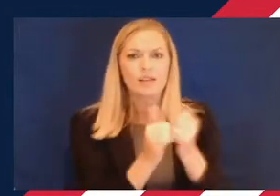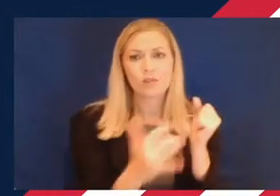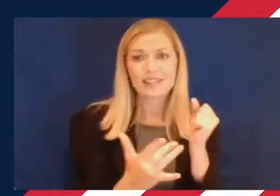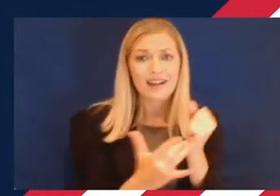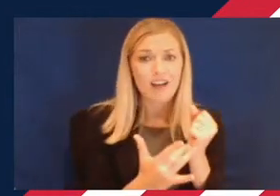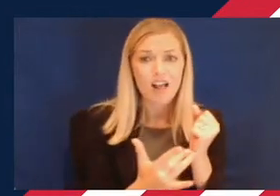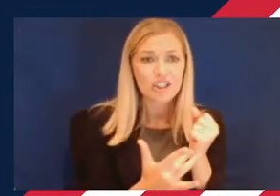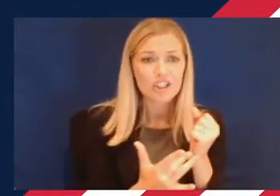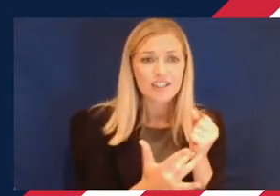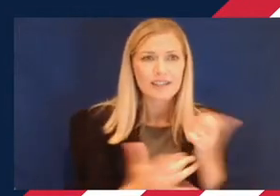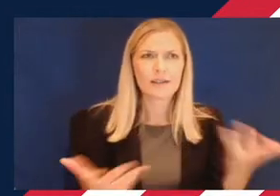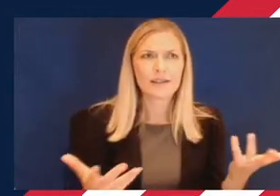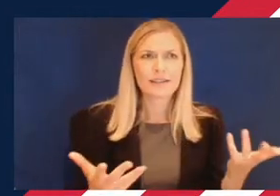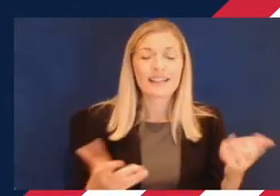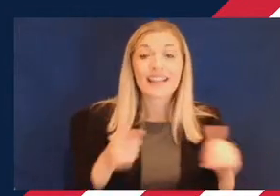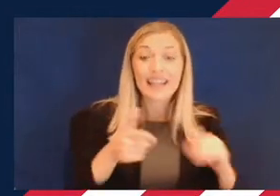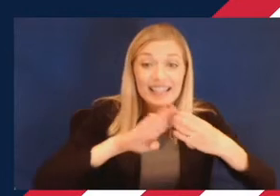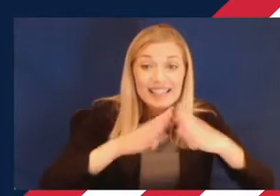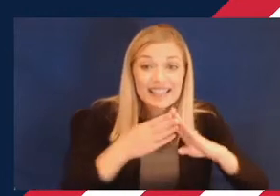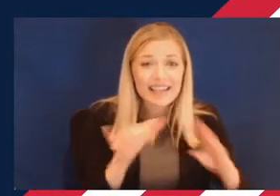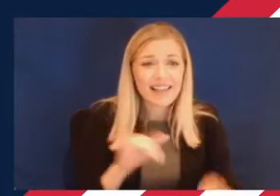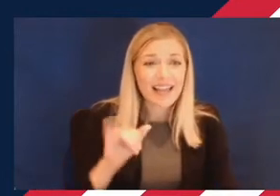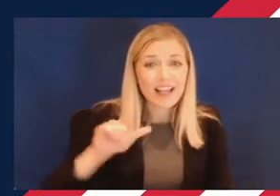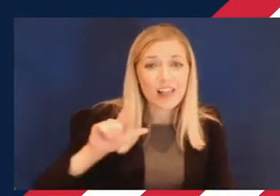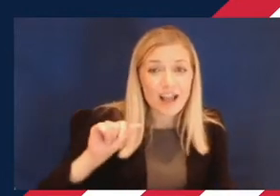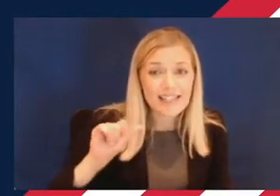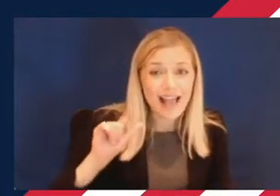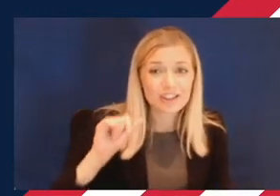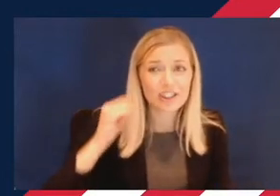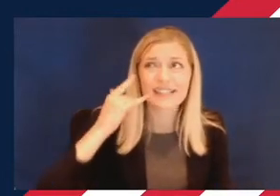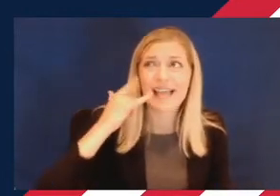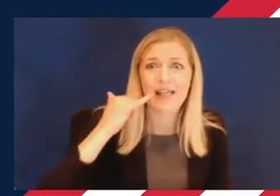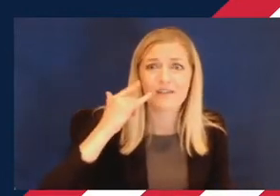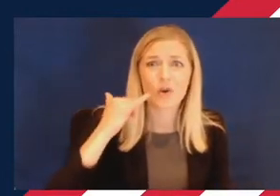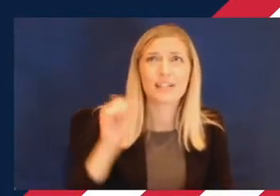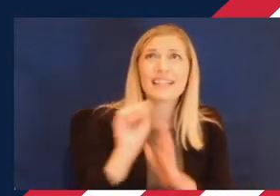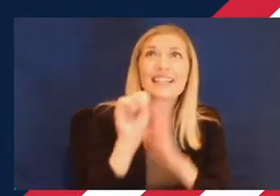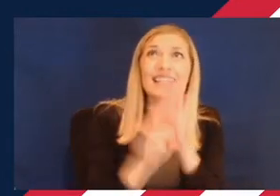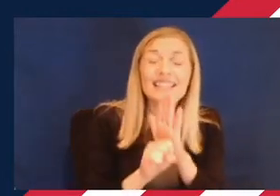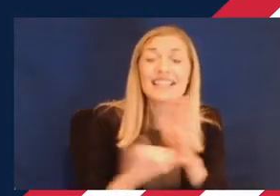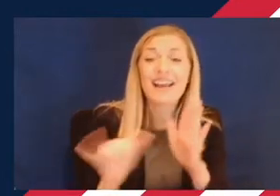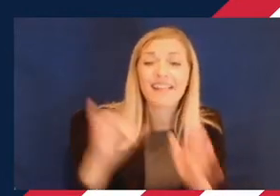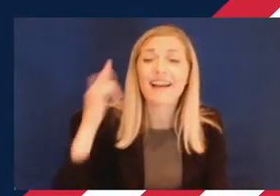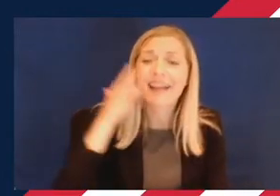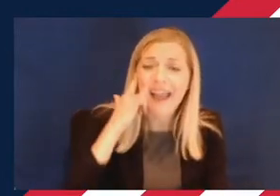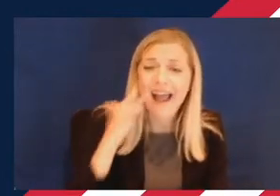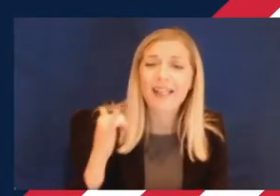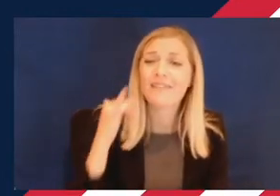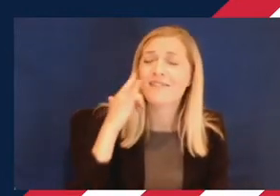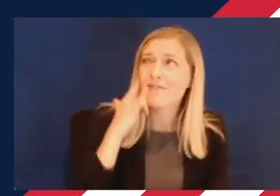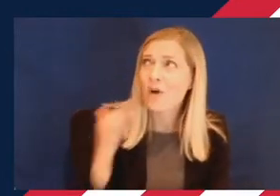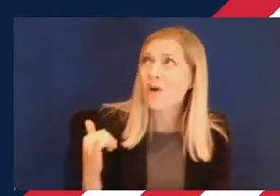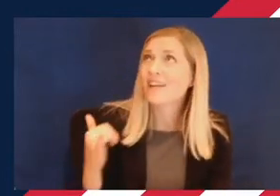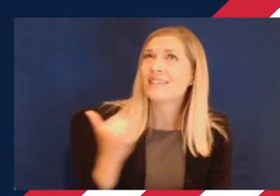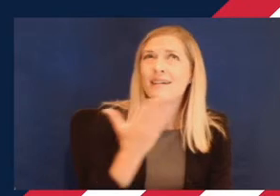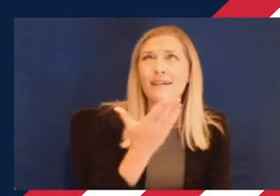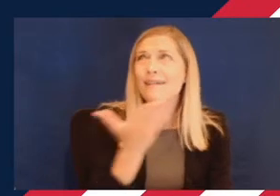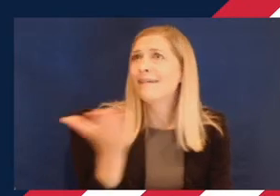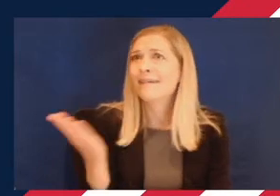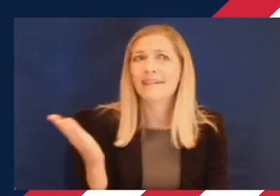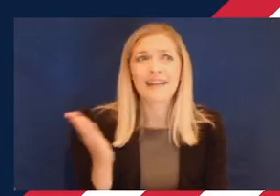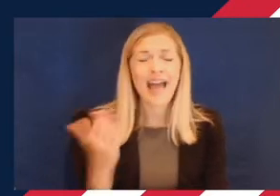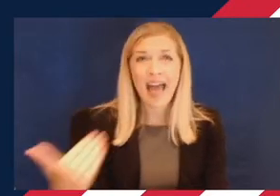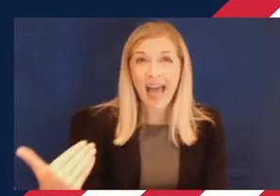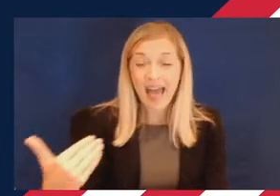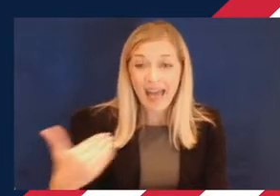city like Los Angeles, in a state like California, have the audacity to fail